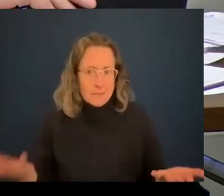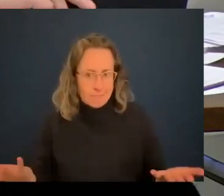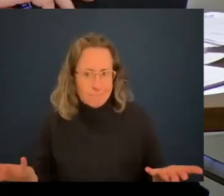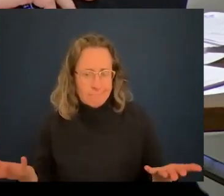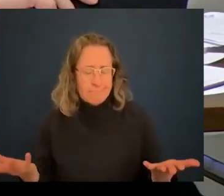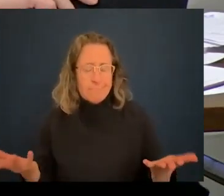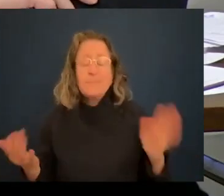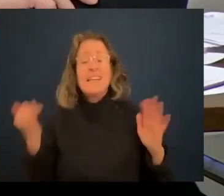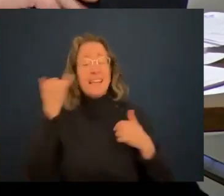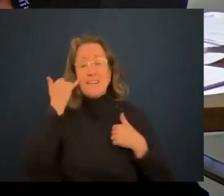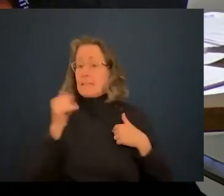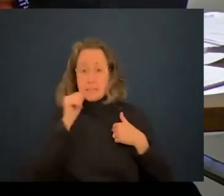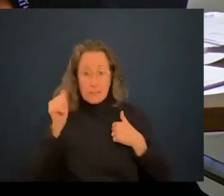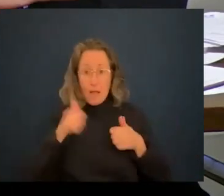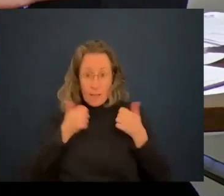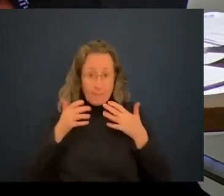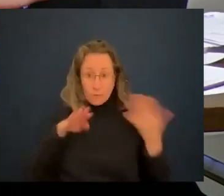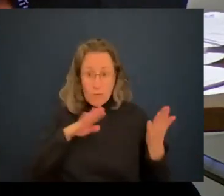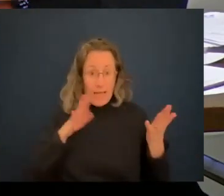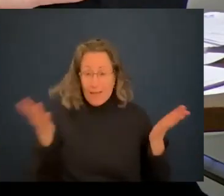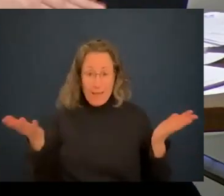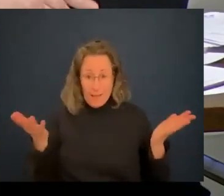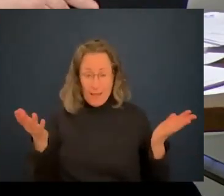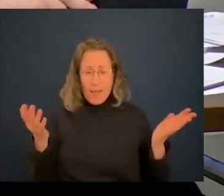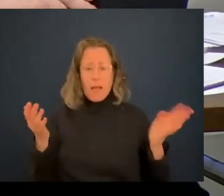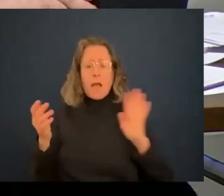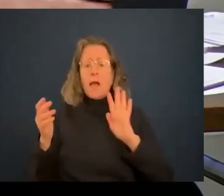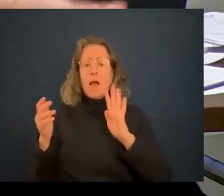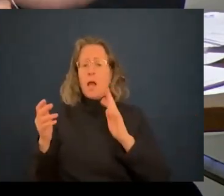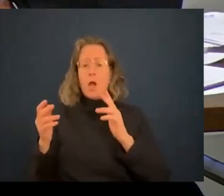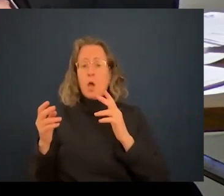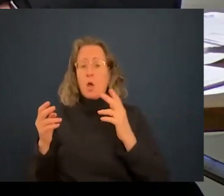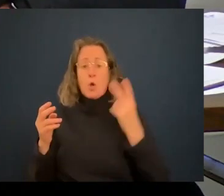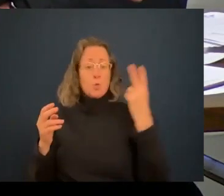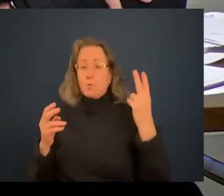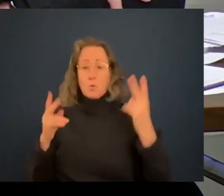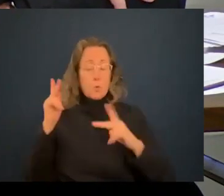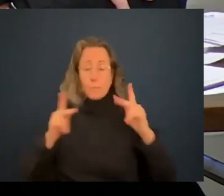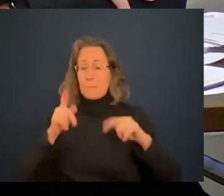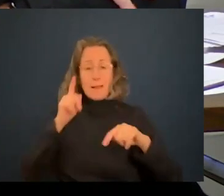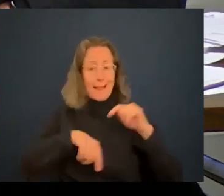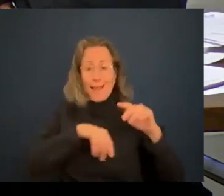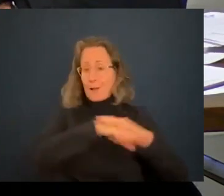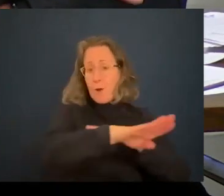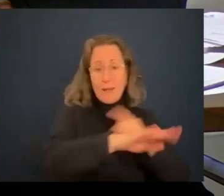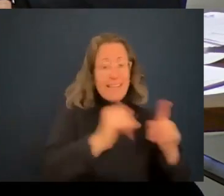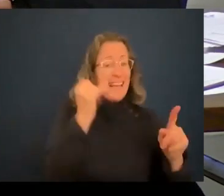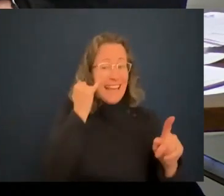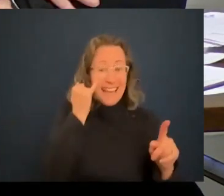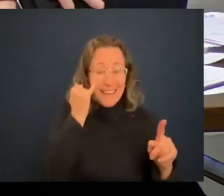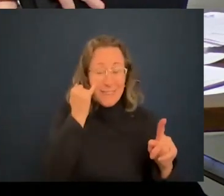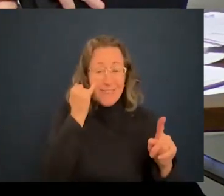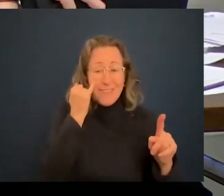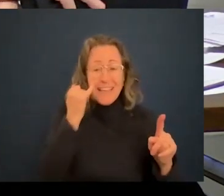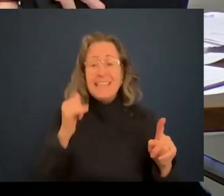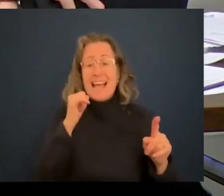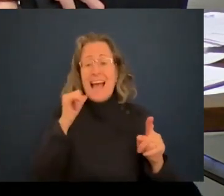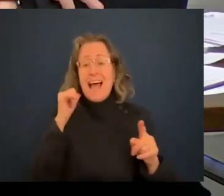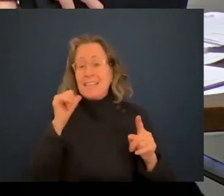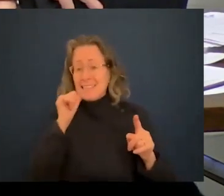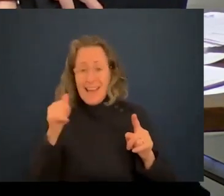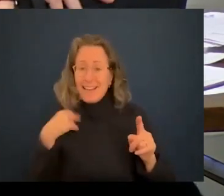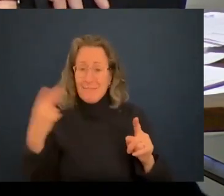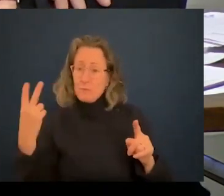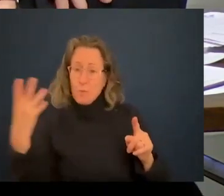not a life safety issue we cannot go inside with two people unless we've got two people standing outside ready to come into restaurants